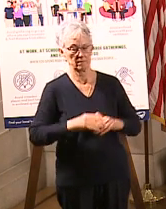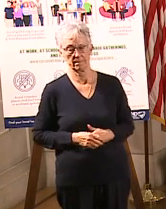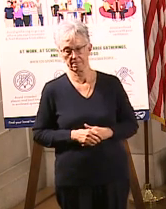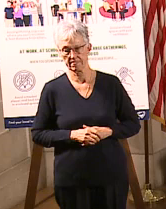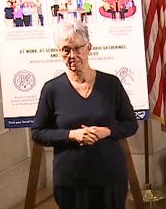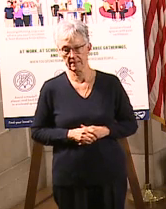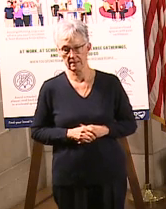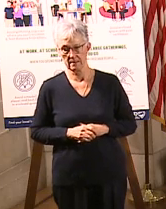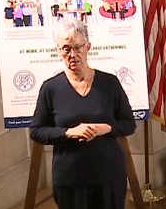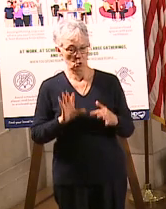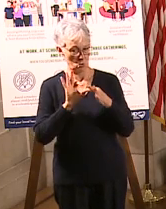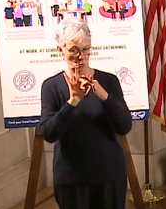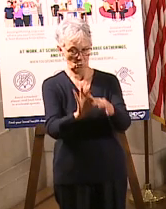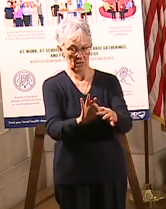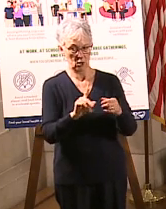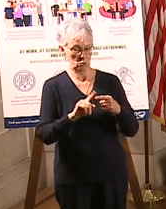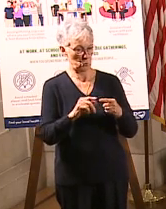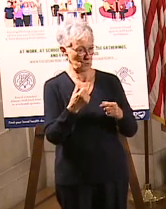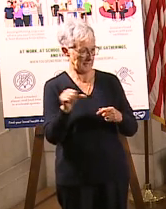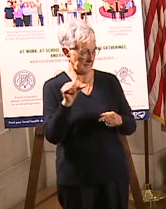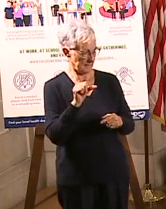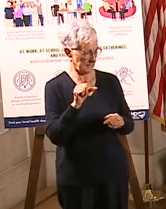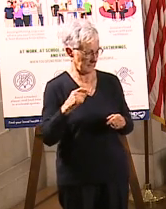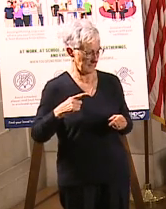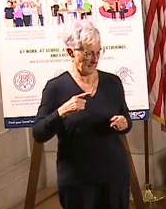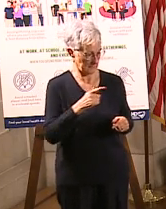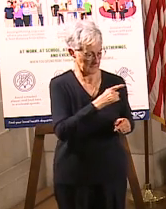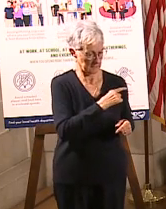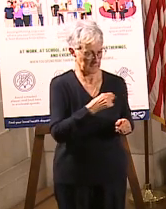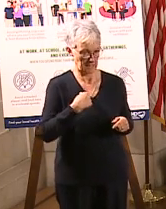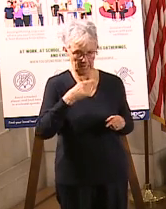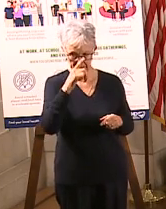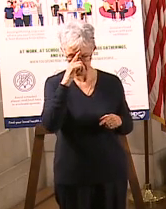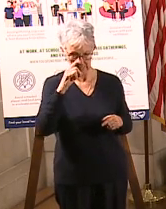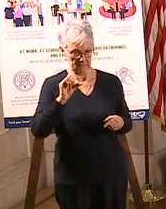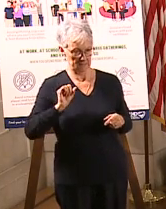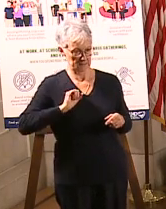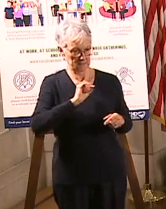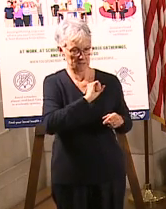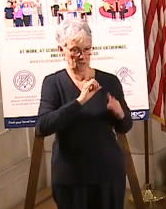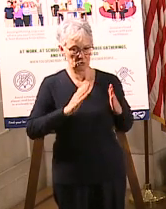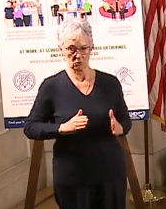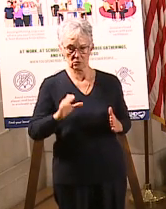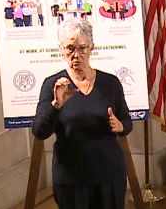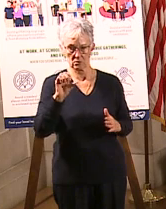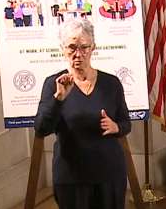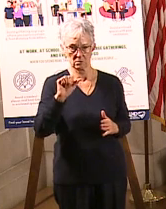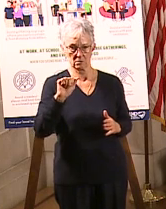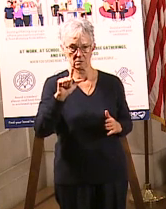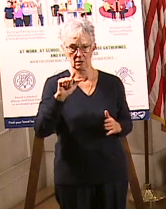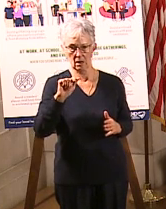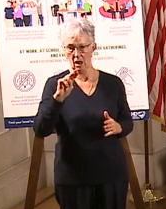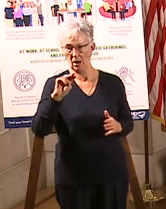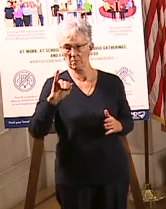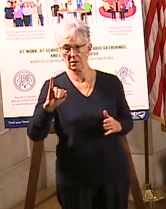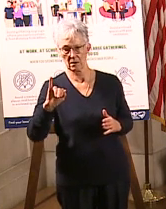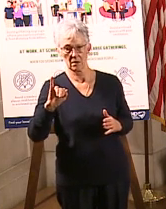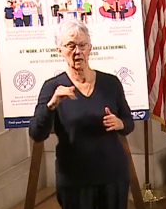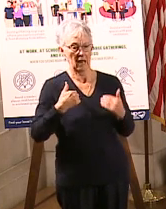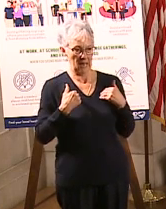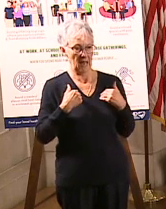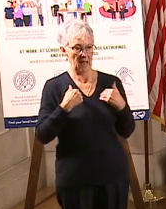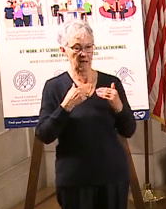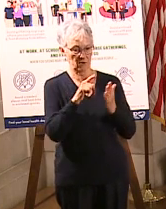legislation, I think Senator Slama does have a bill where we're requesting that those who have